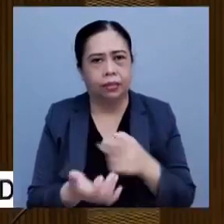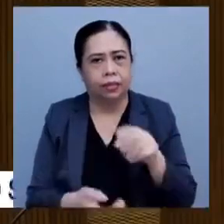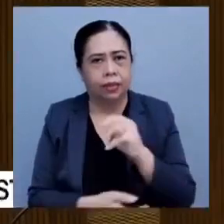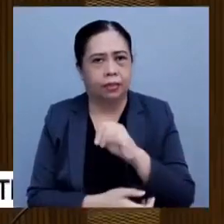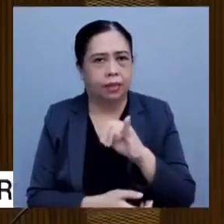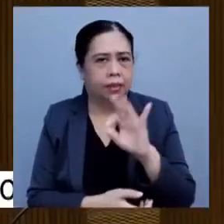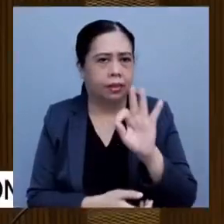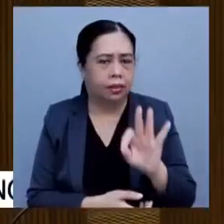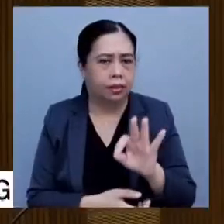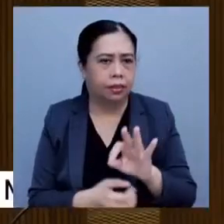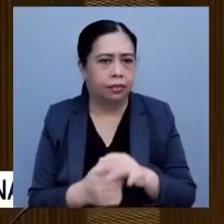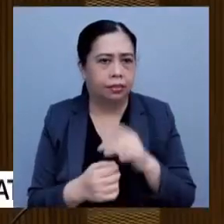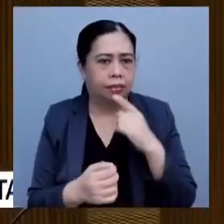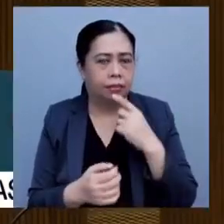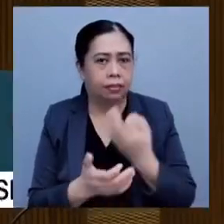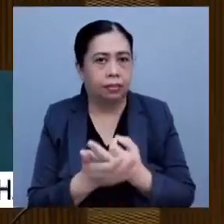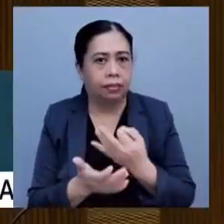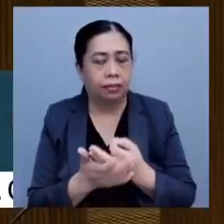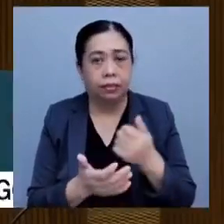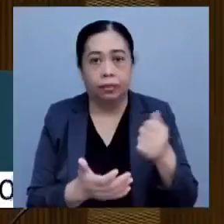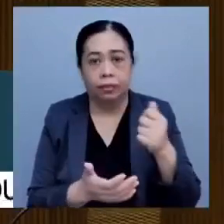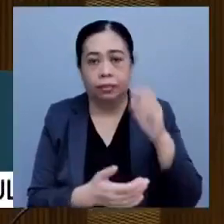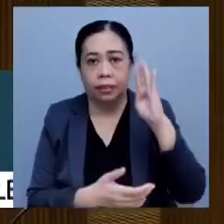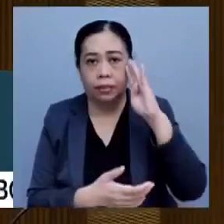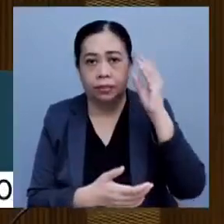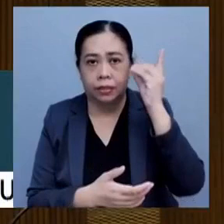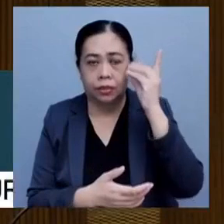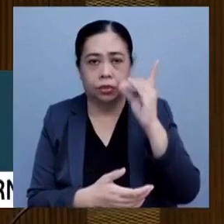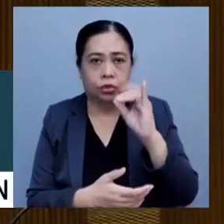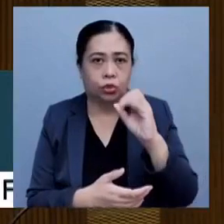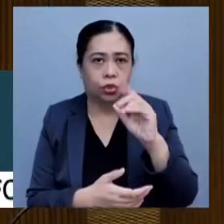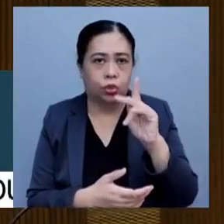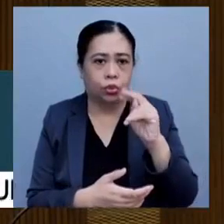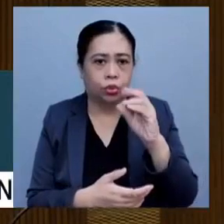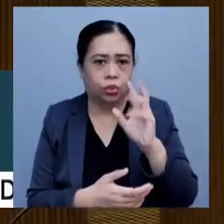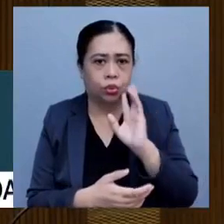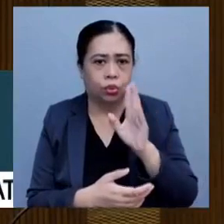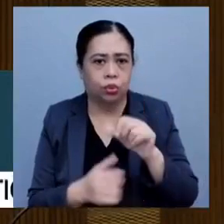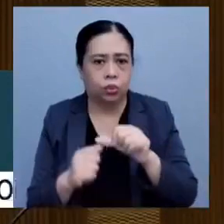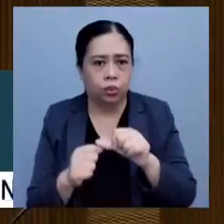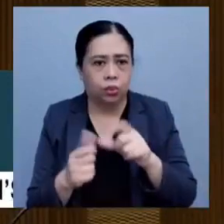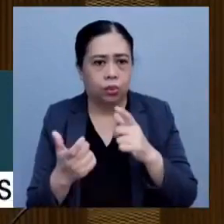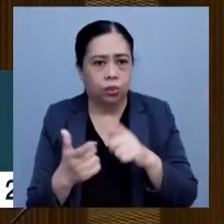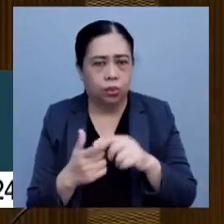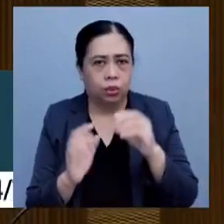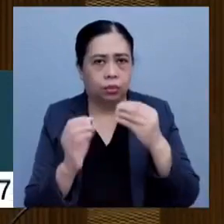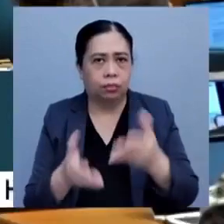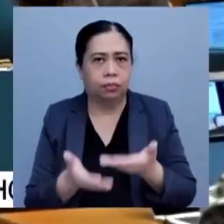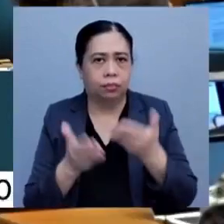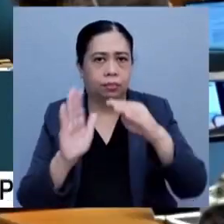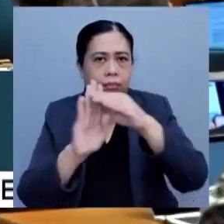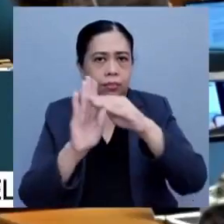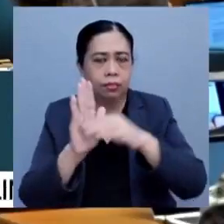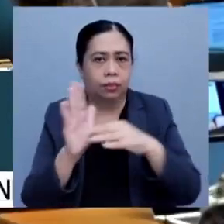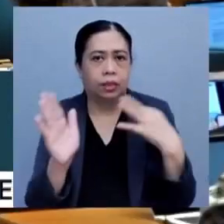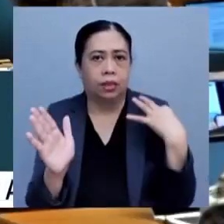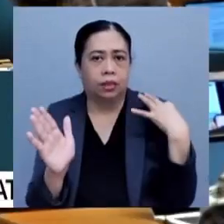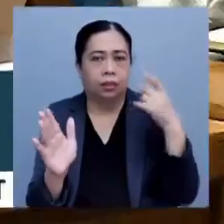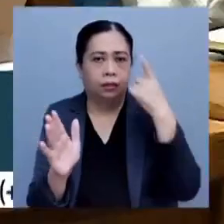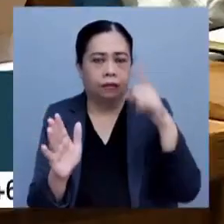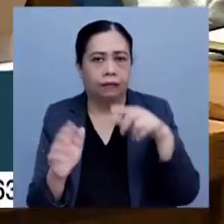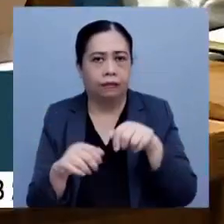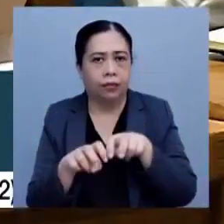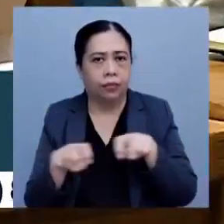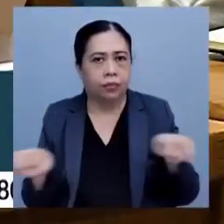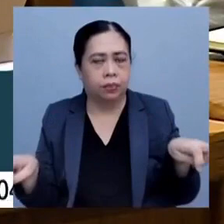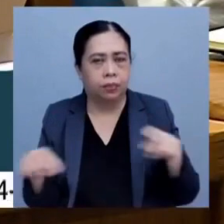That's according to Finance Secretary Benjamin Diokno, who said he will soon be submitting a list of suggested candidates for the Maharlika Investment